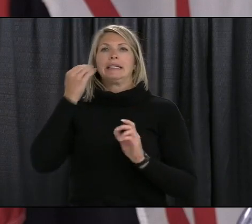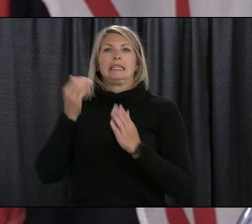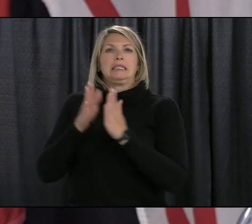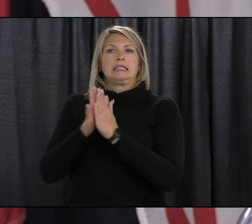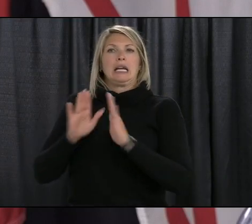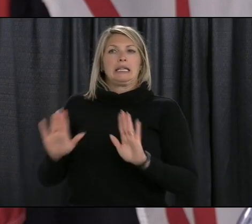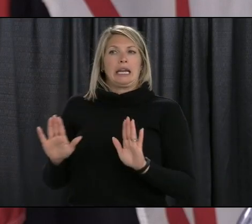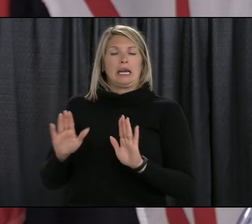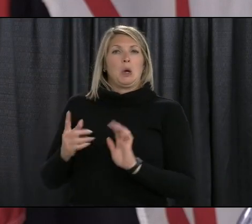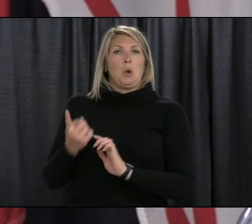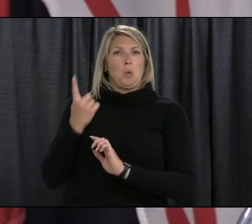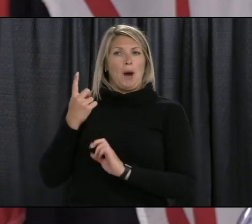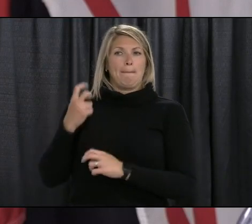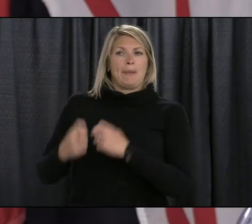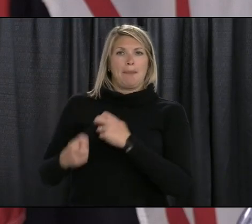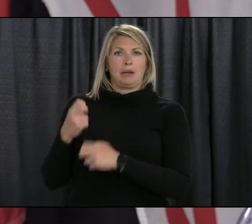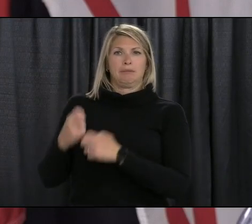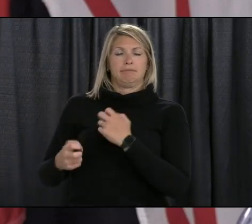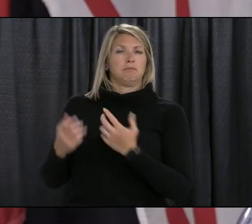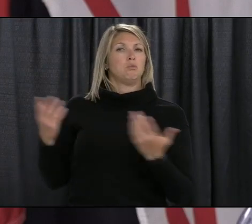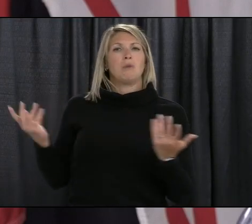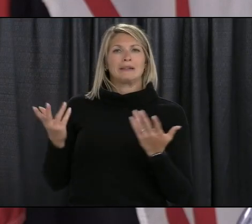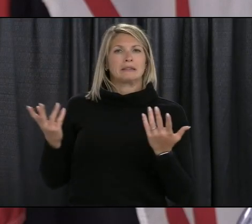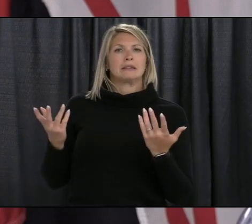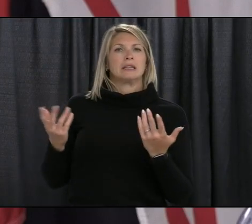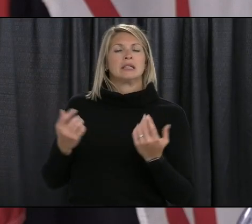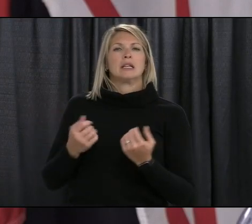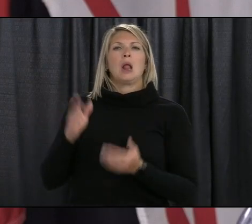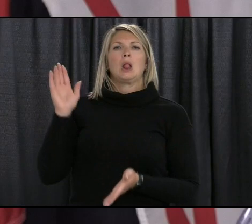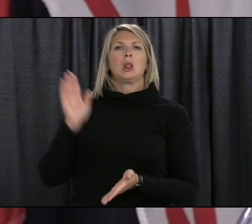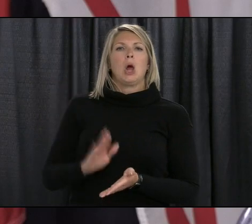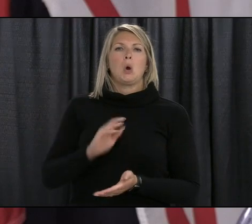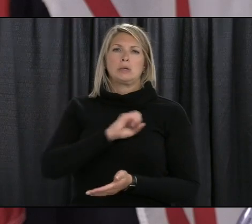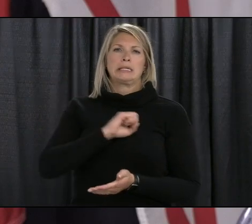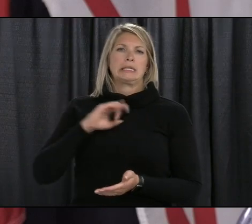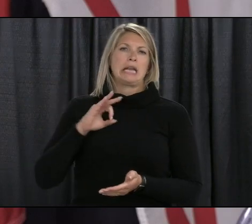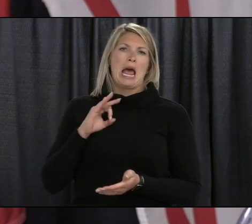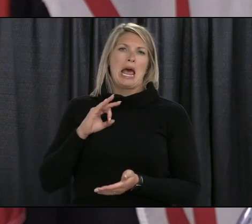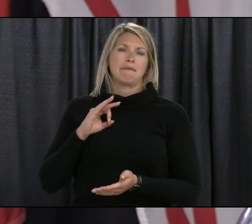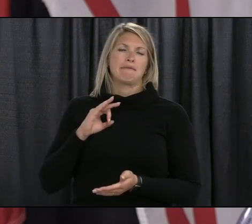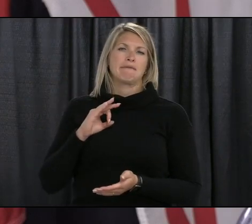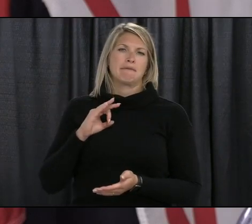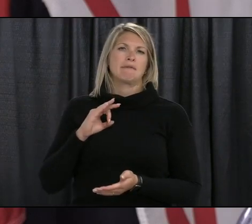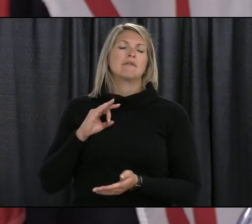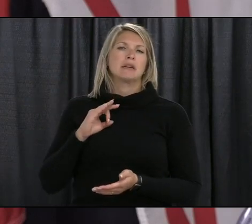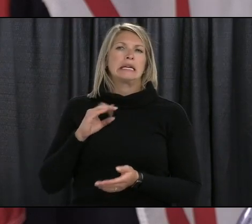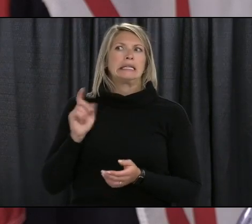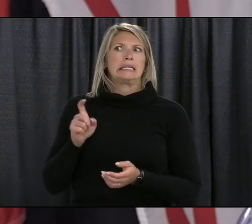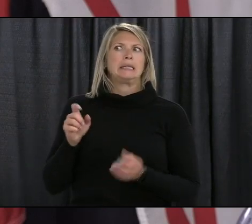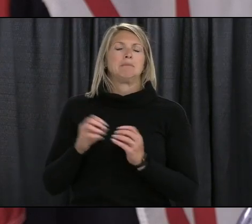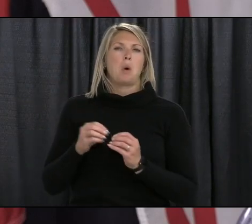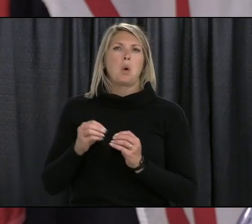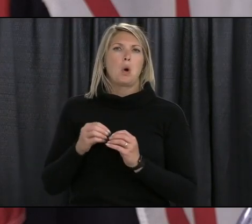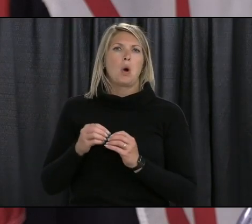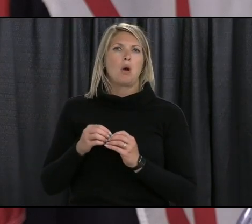things, lower staffing levels on the public health booking line in Eastern